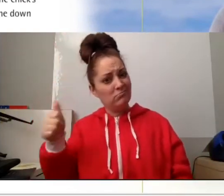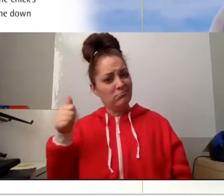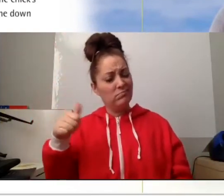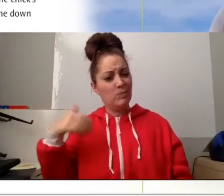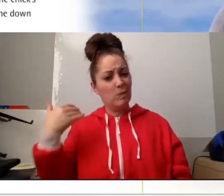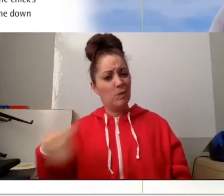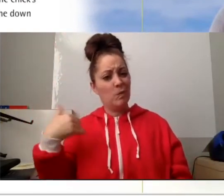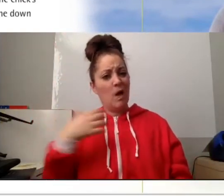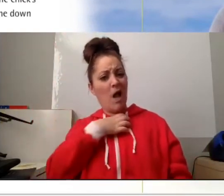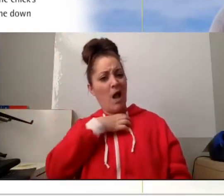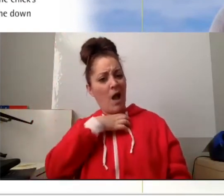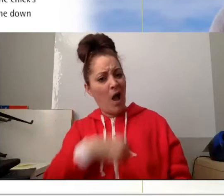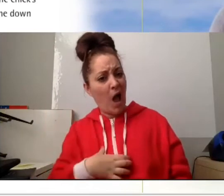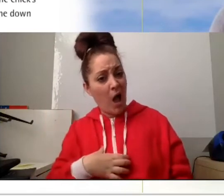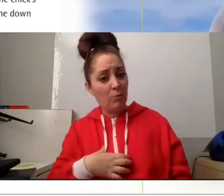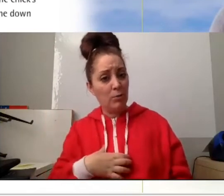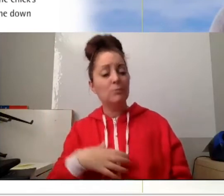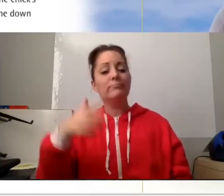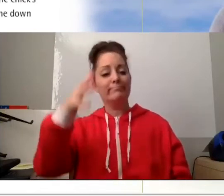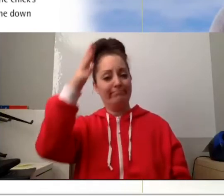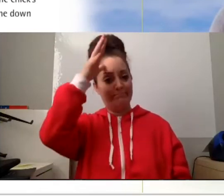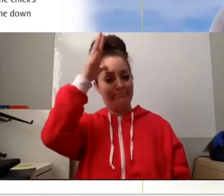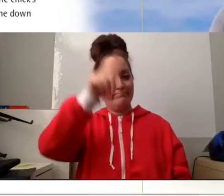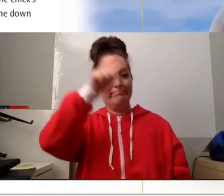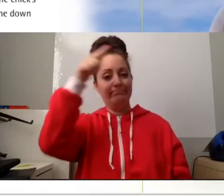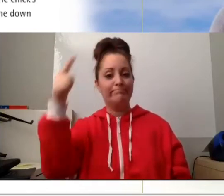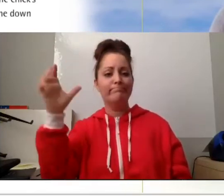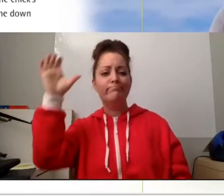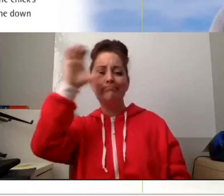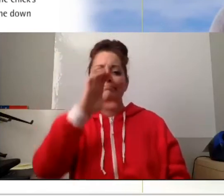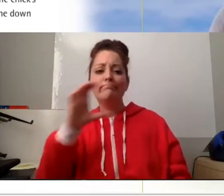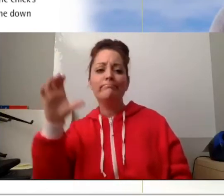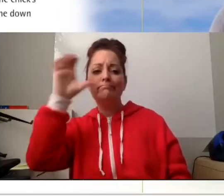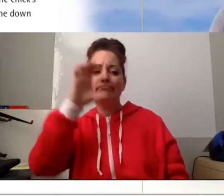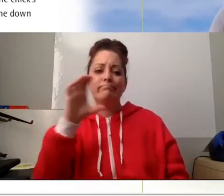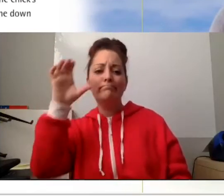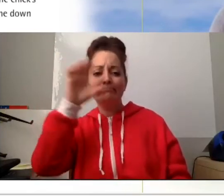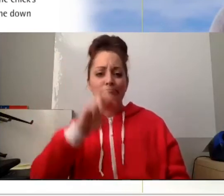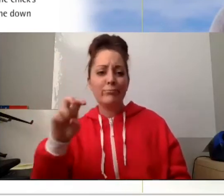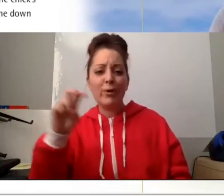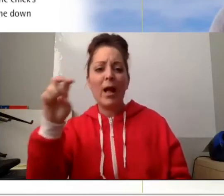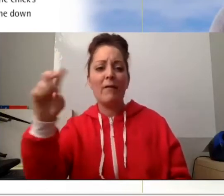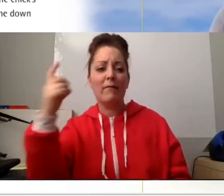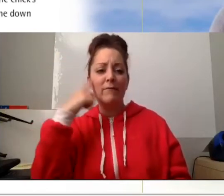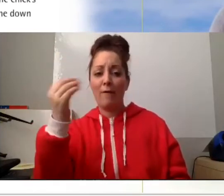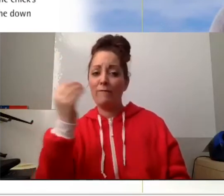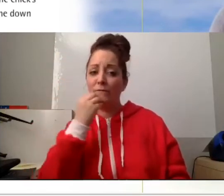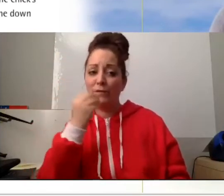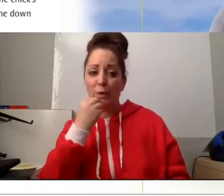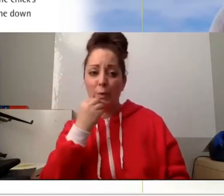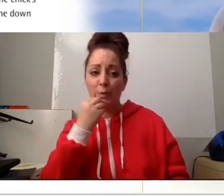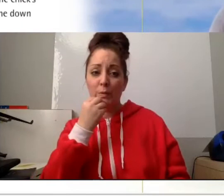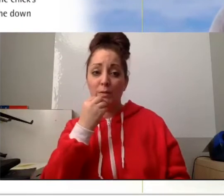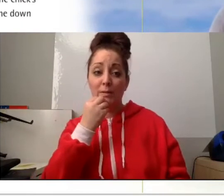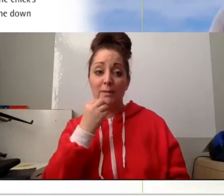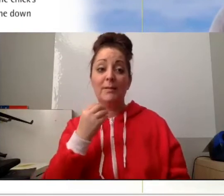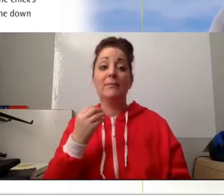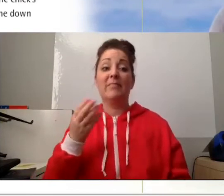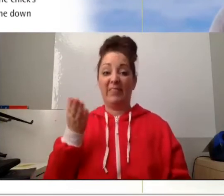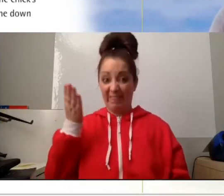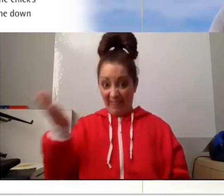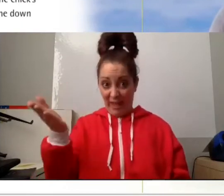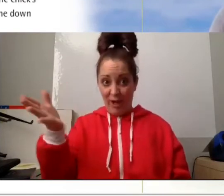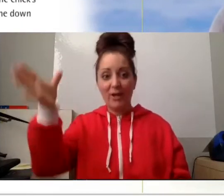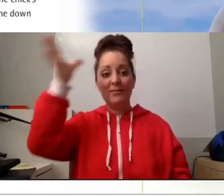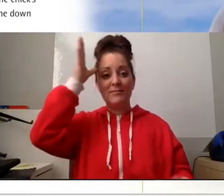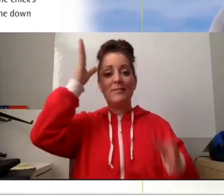The father is very hungry, so he travels to open water.